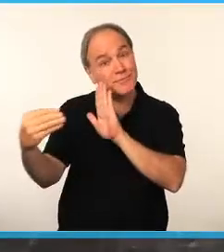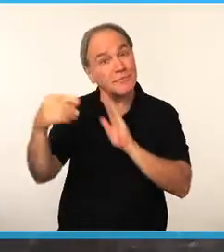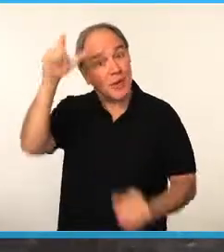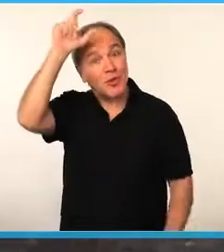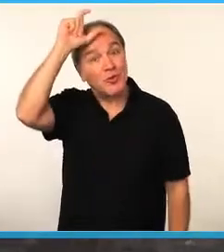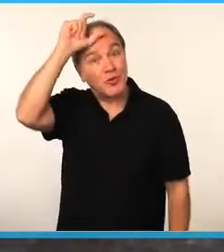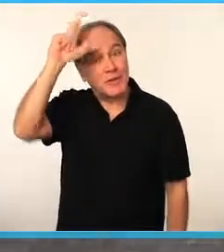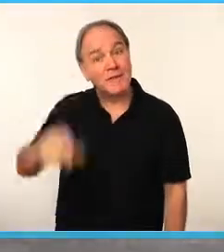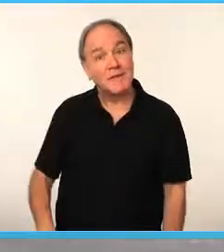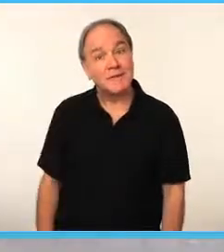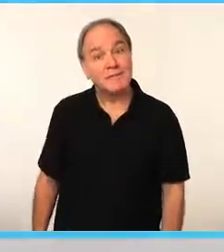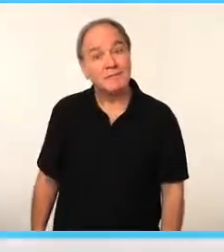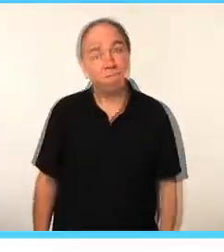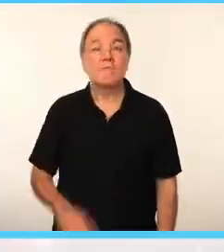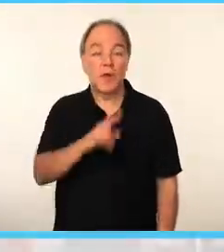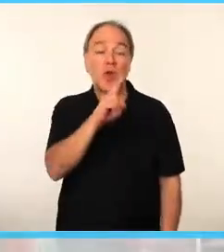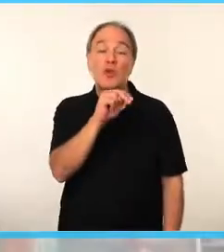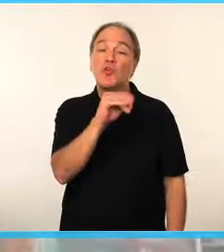to benefit from.